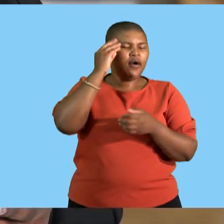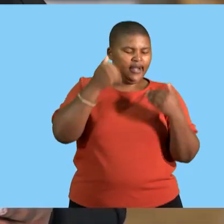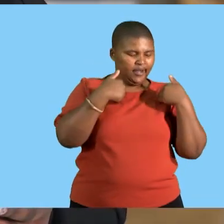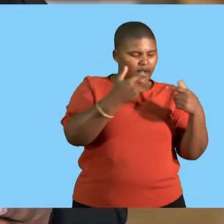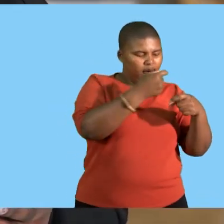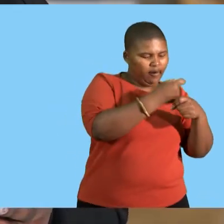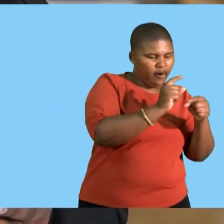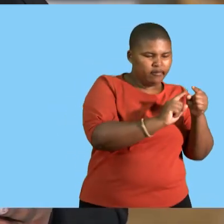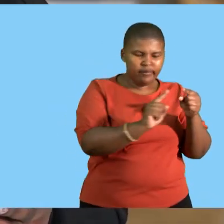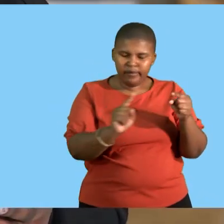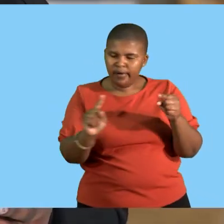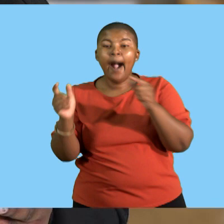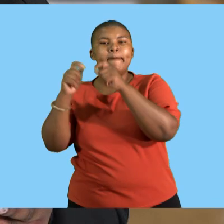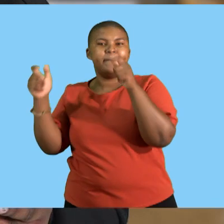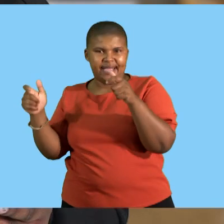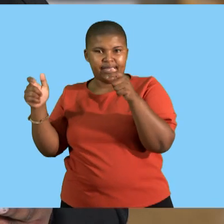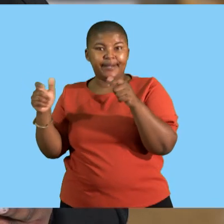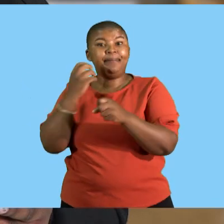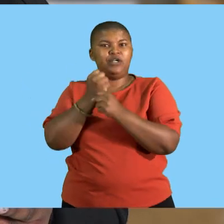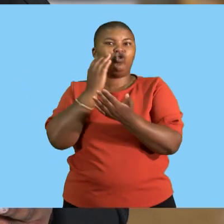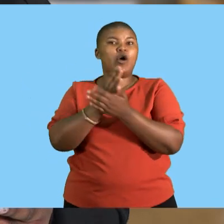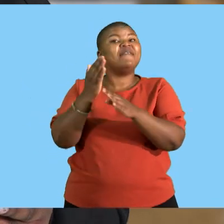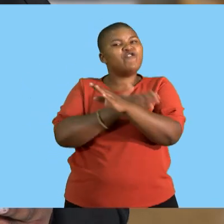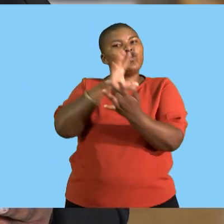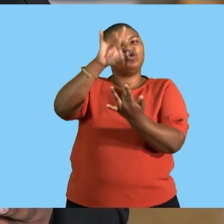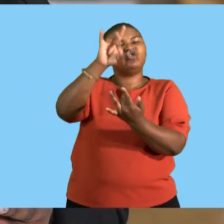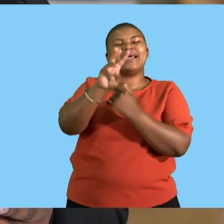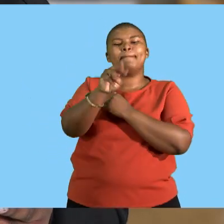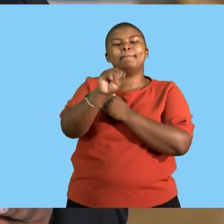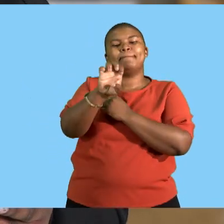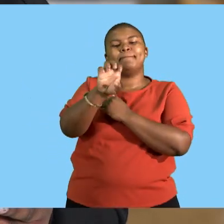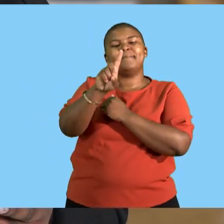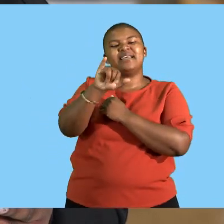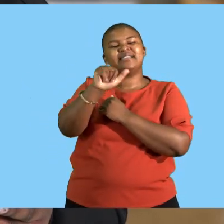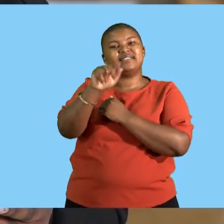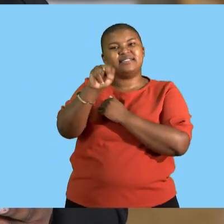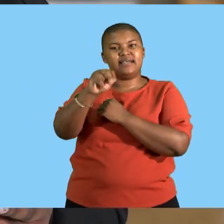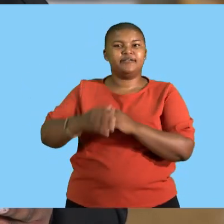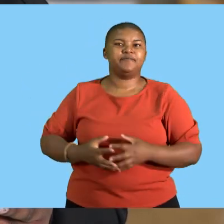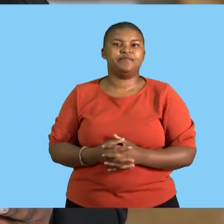order. So now let's start by arranging our data set. We have